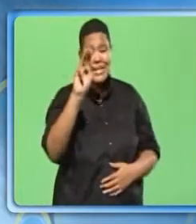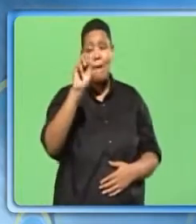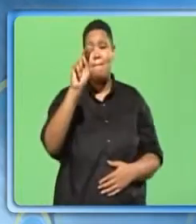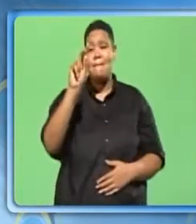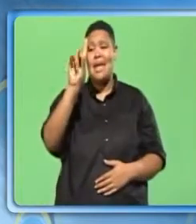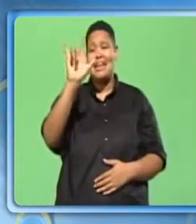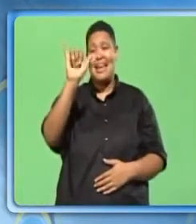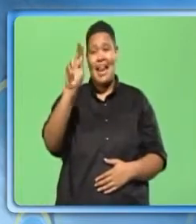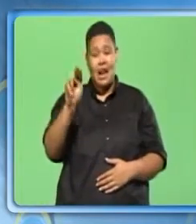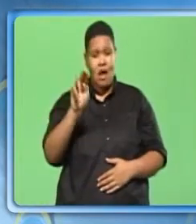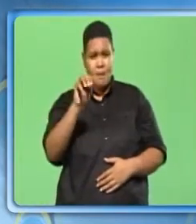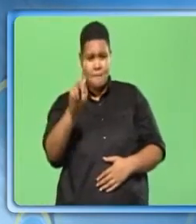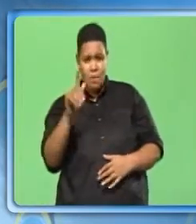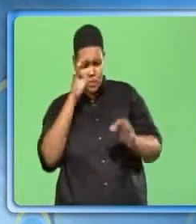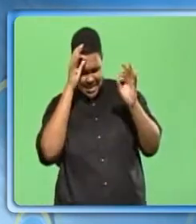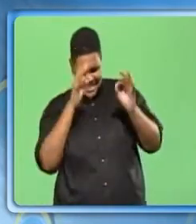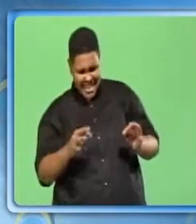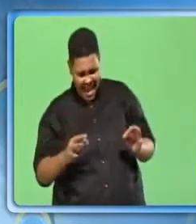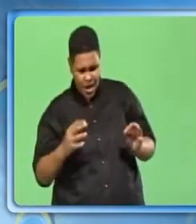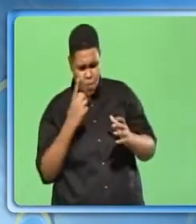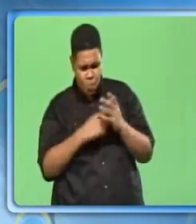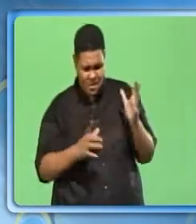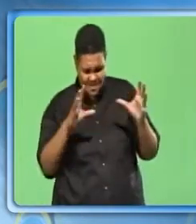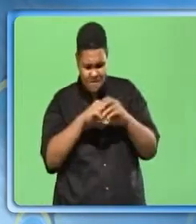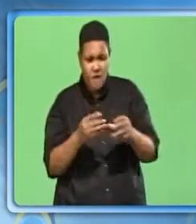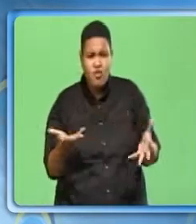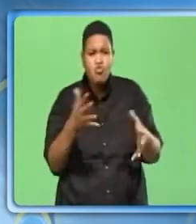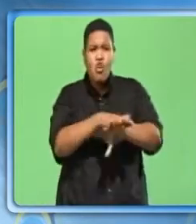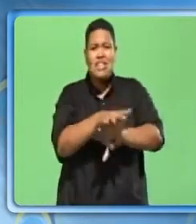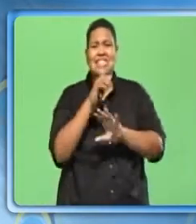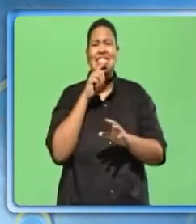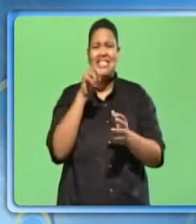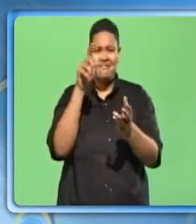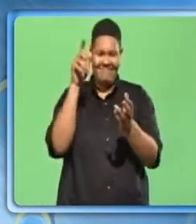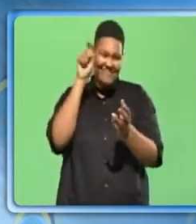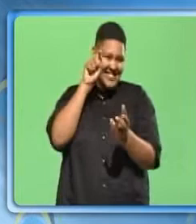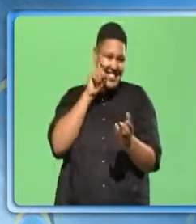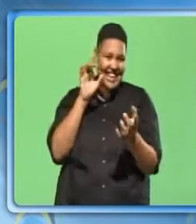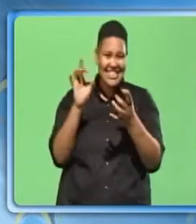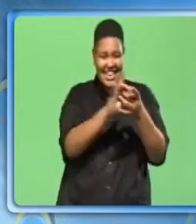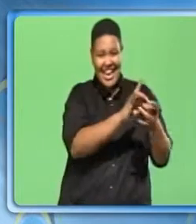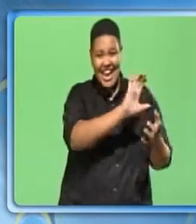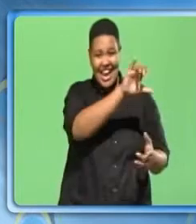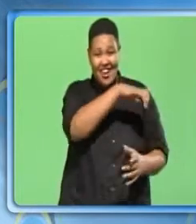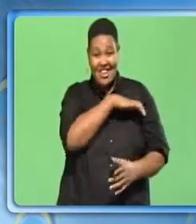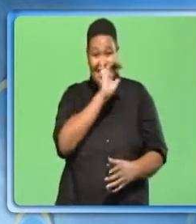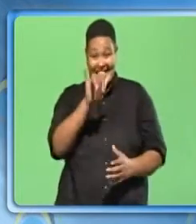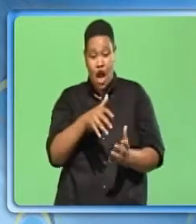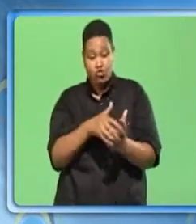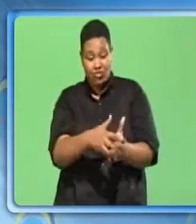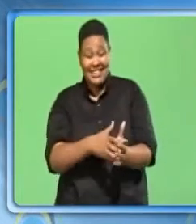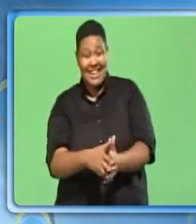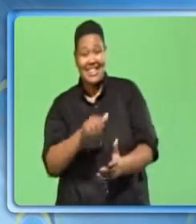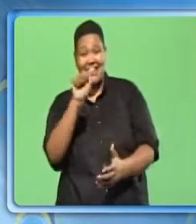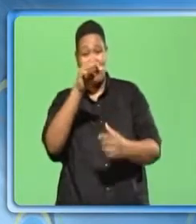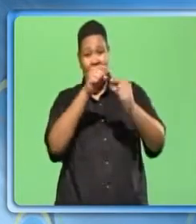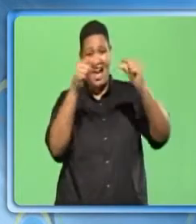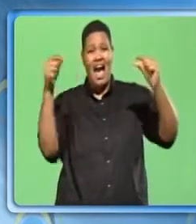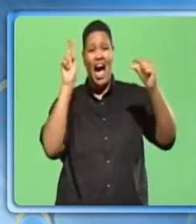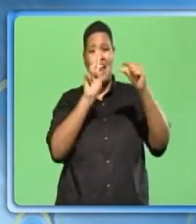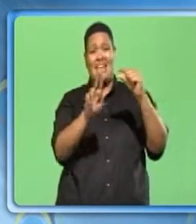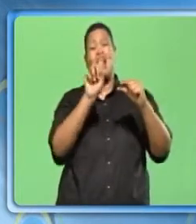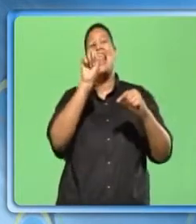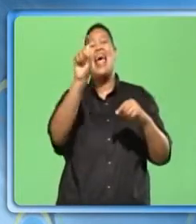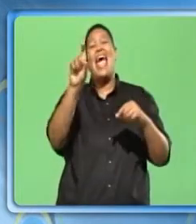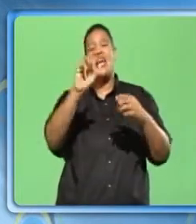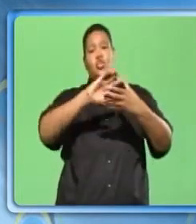to determine the results of crosses involving sex-linked characteristics, the recessive allele on the X chromosome is